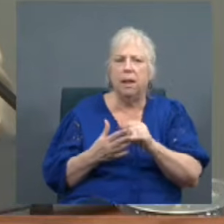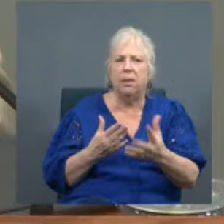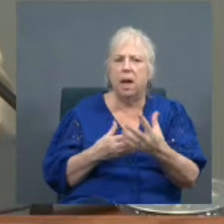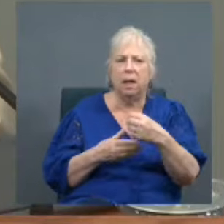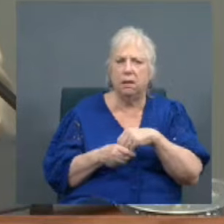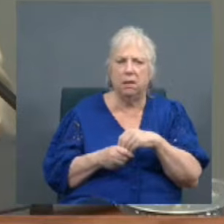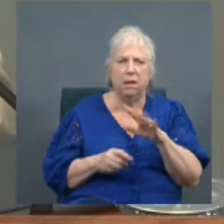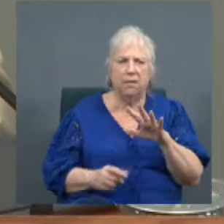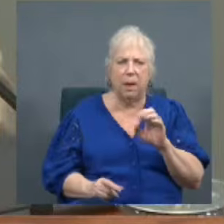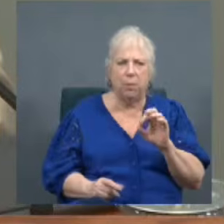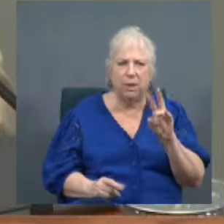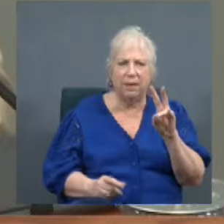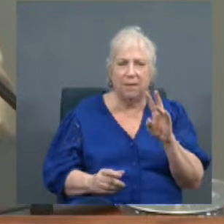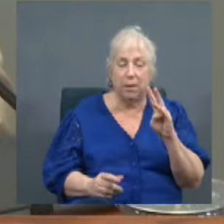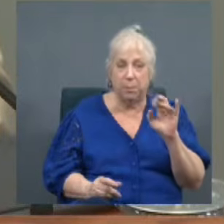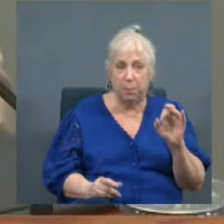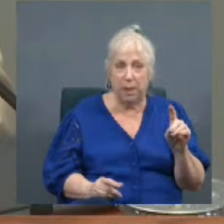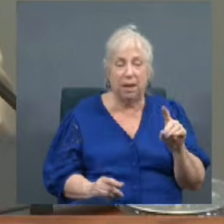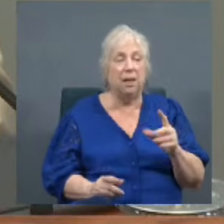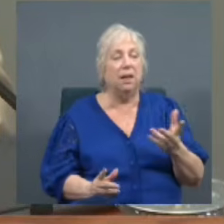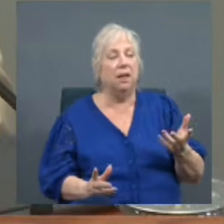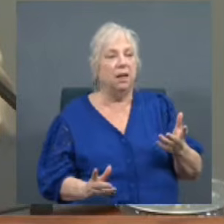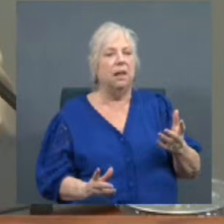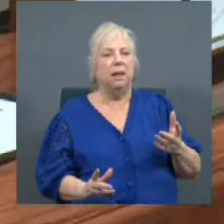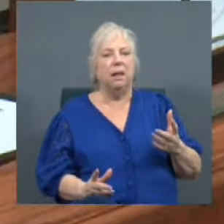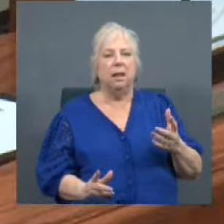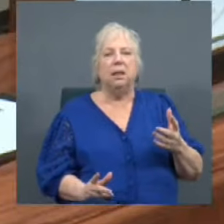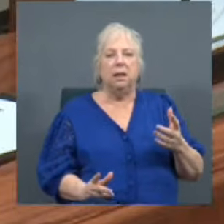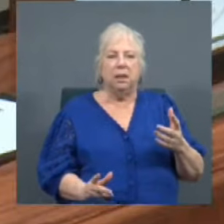the 5.7 bid?